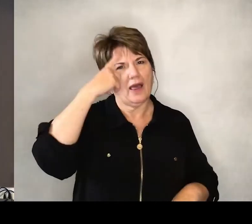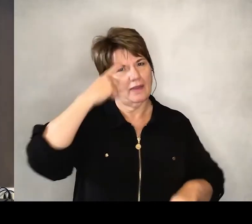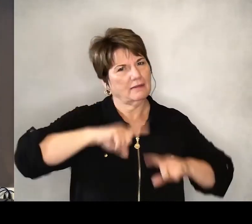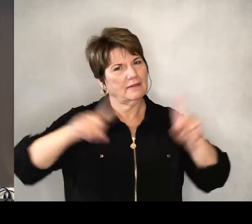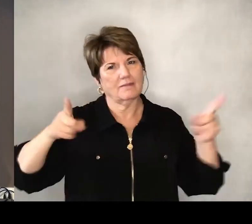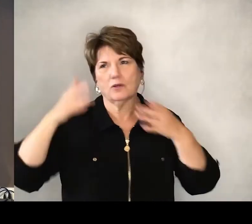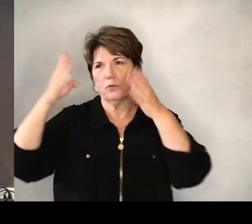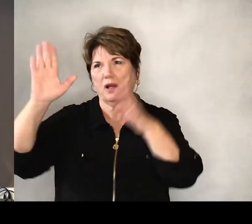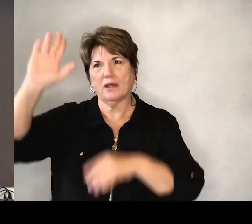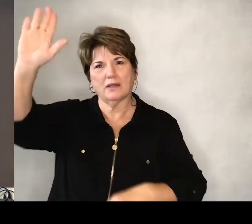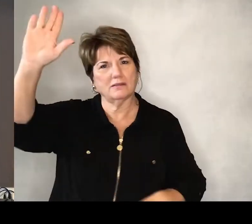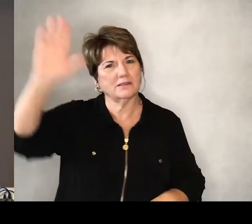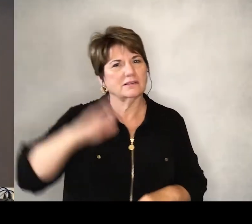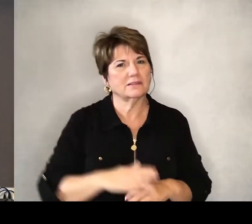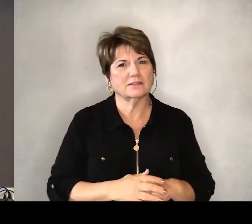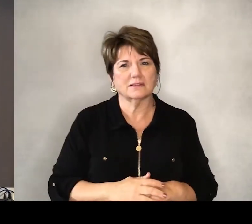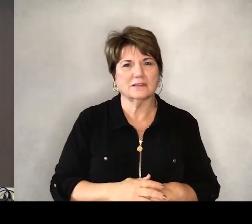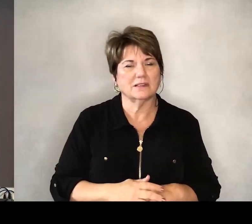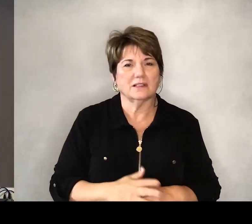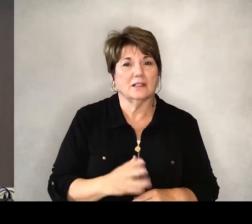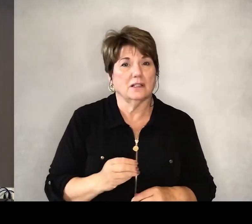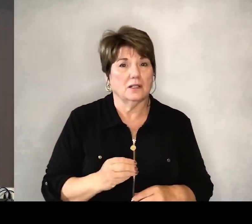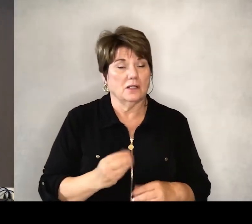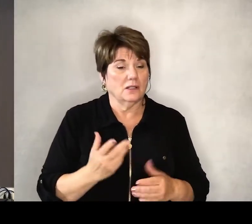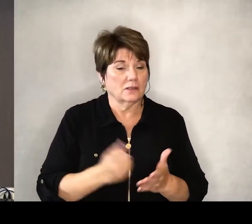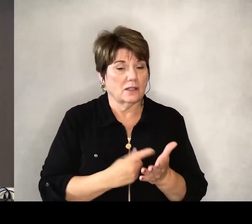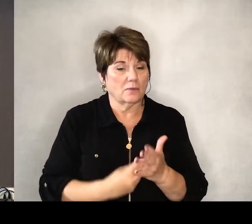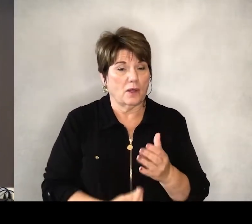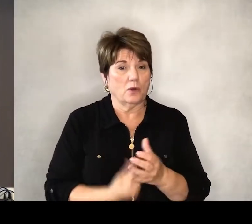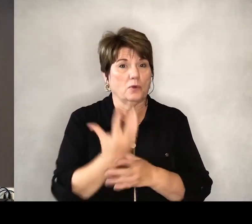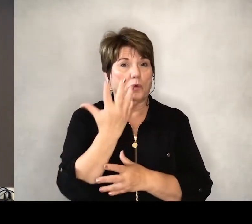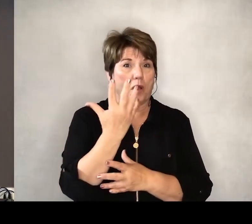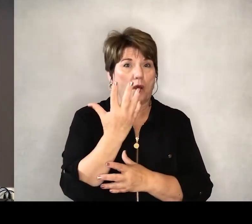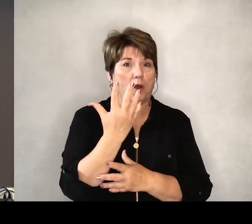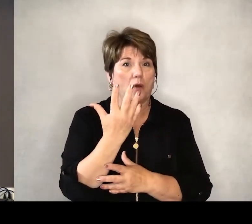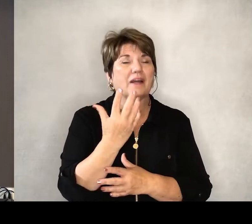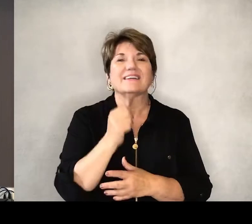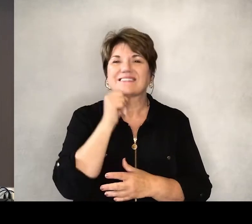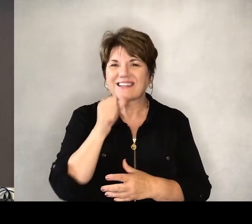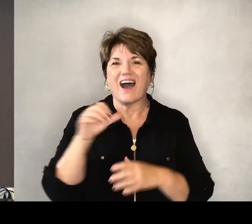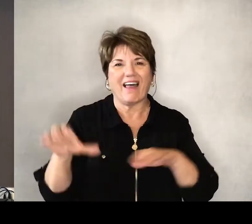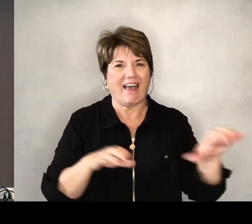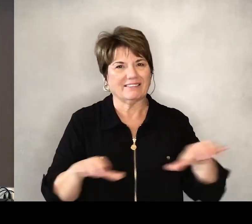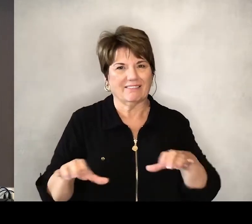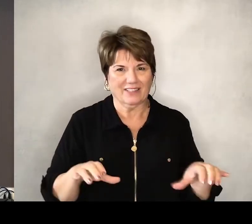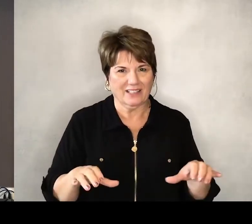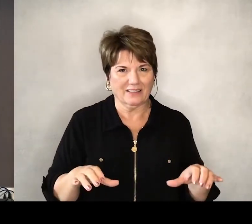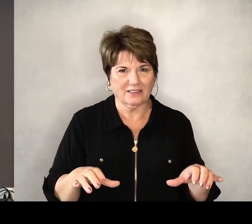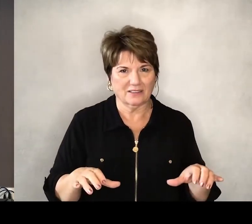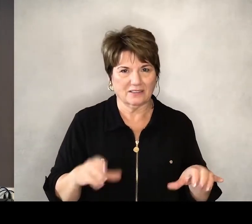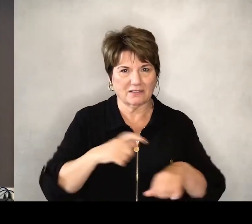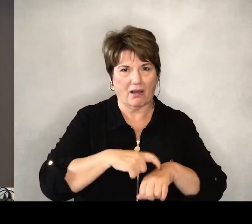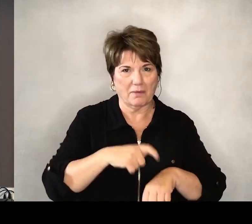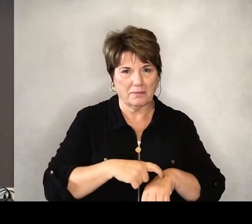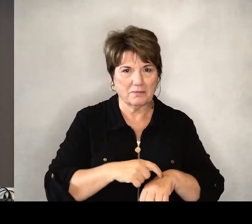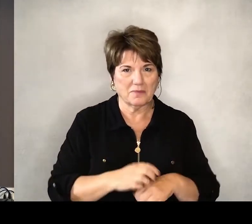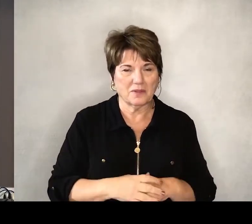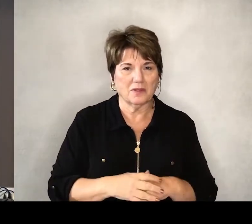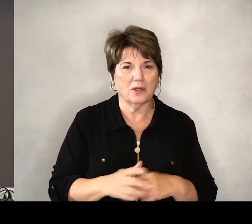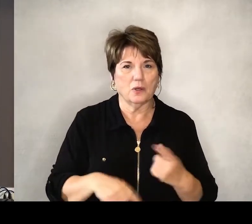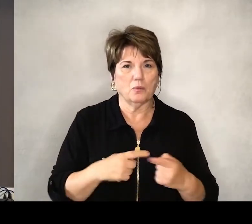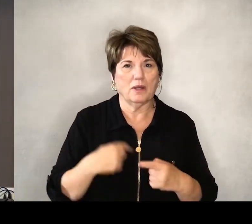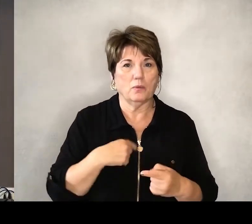differently. Sometimes the engines of growth are those times of inactivity, the times when we